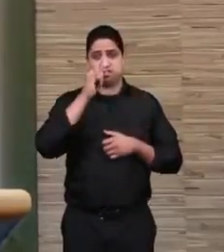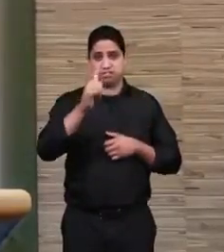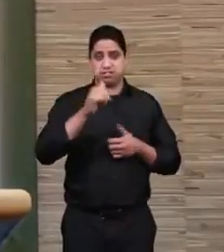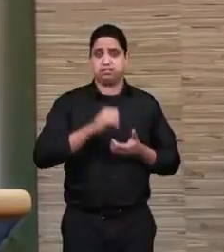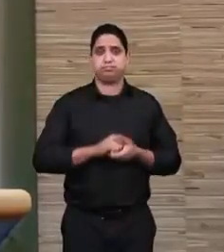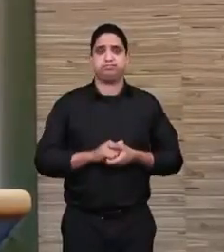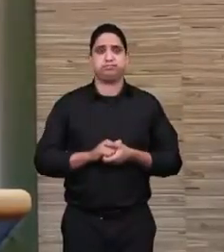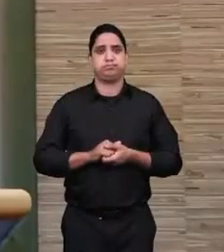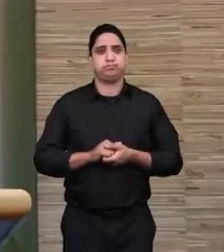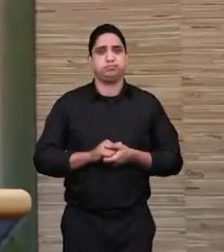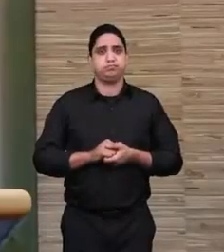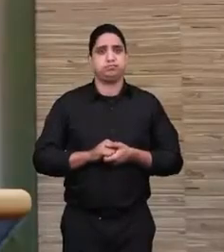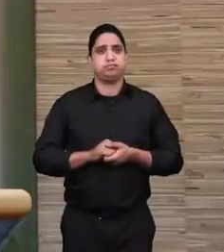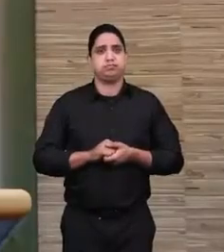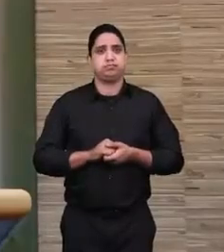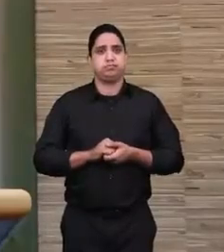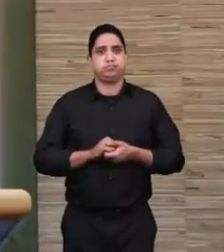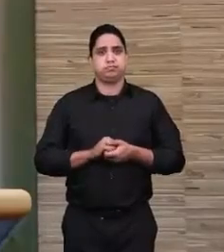that